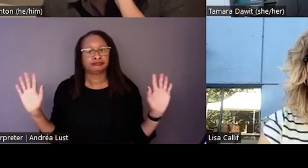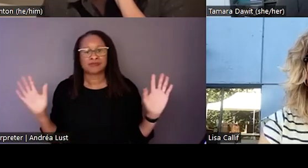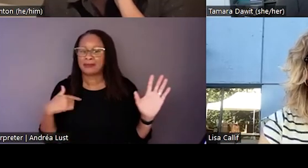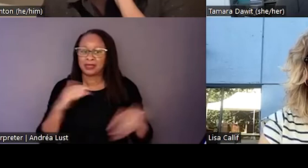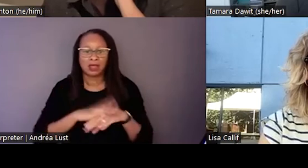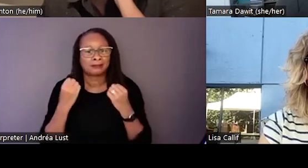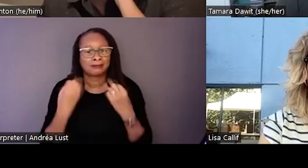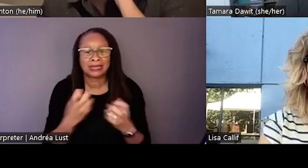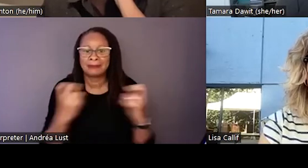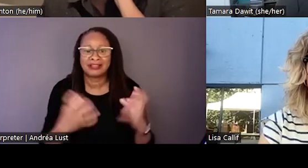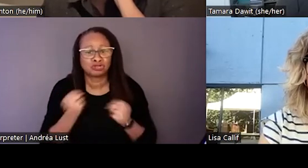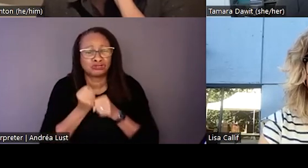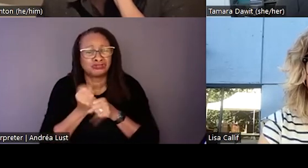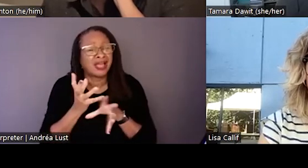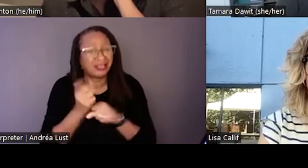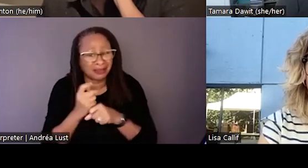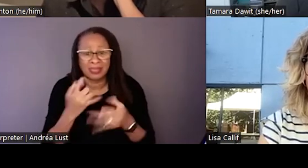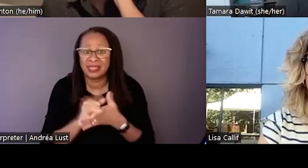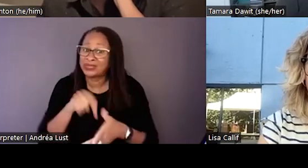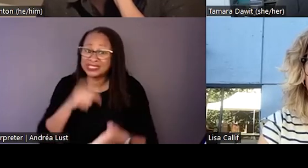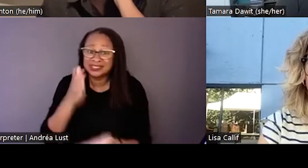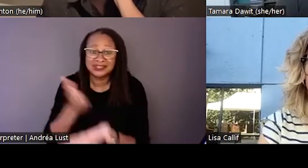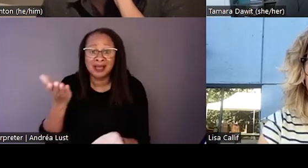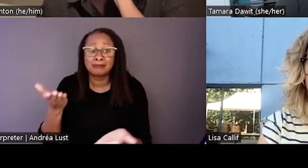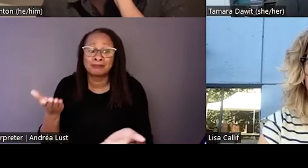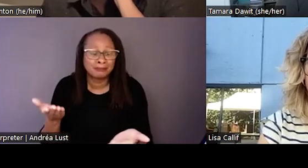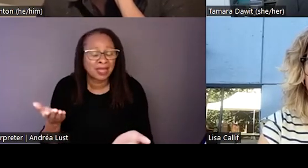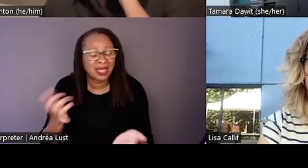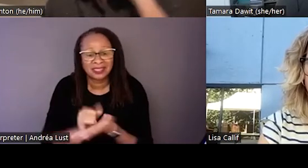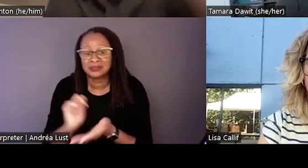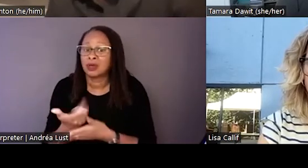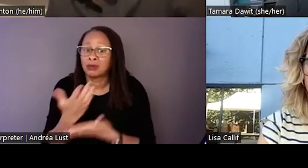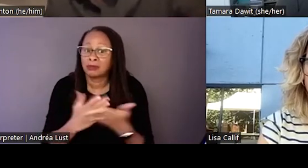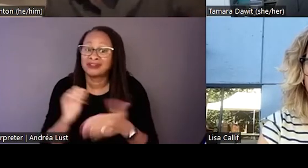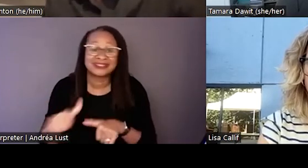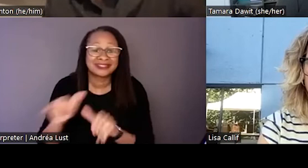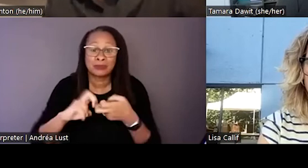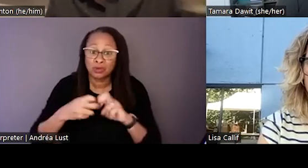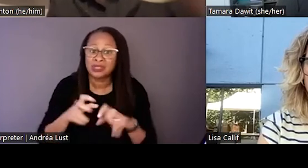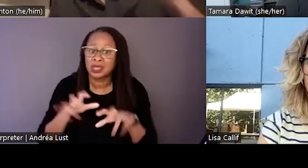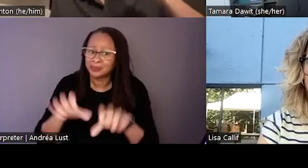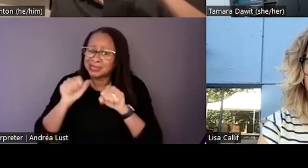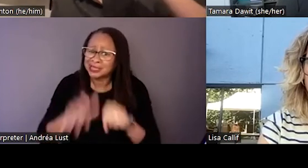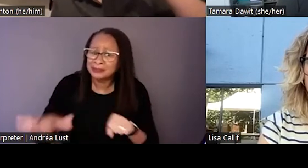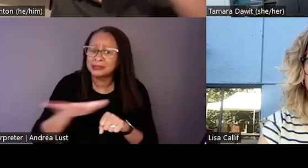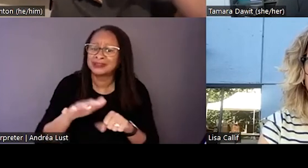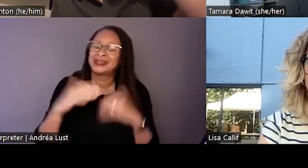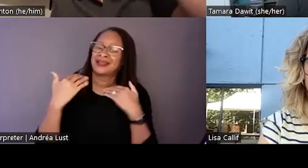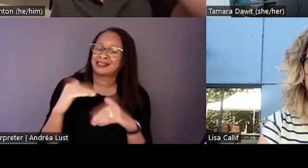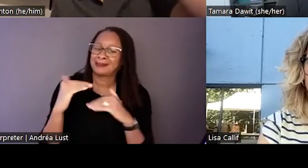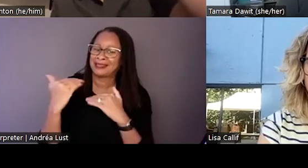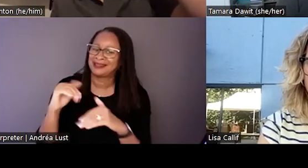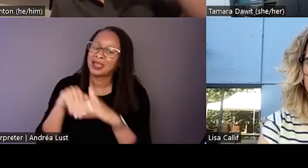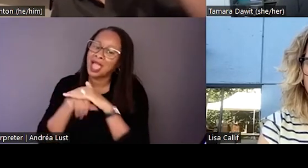that. And we just have to stop, because this is all part of the same issue. We're taking up space and we're limiting the